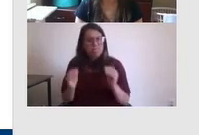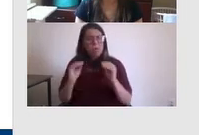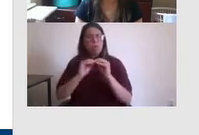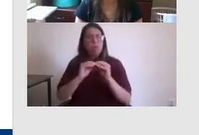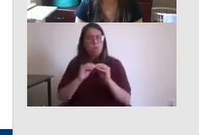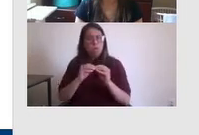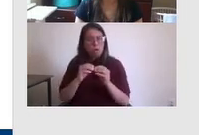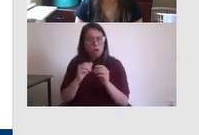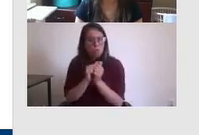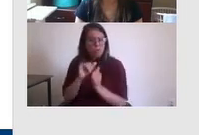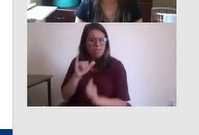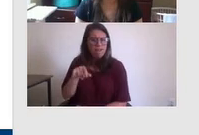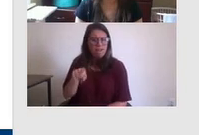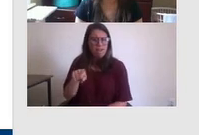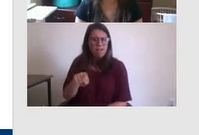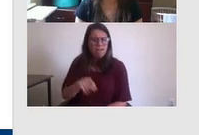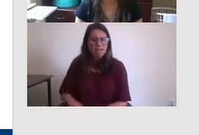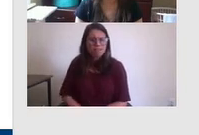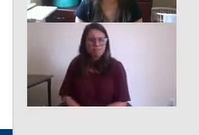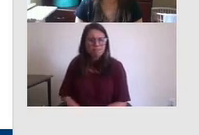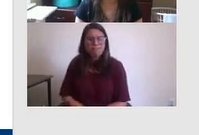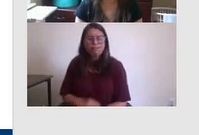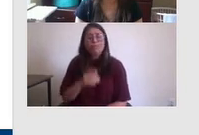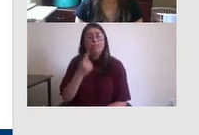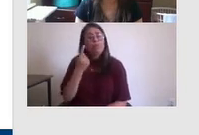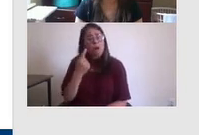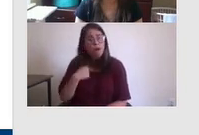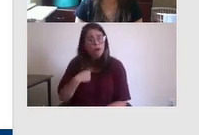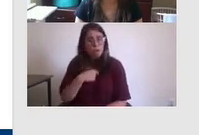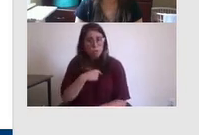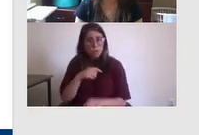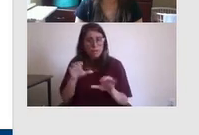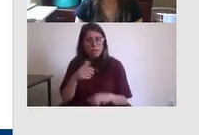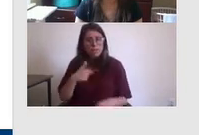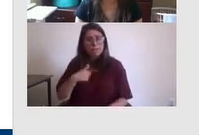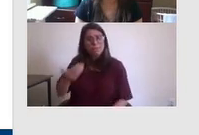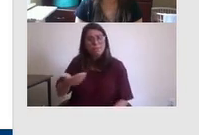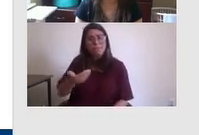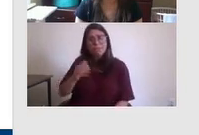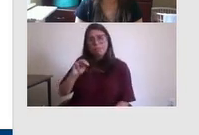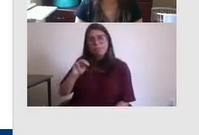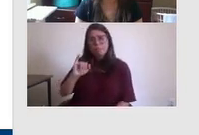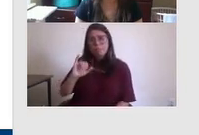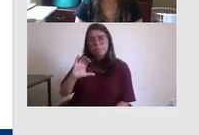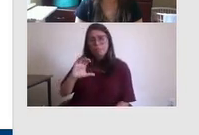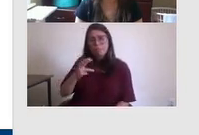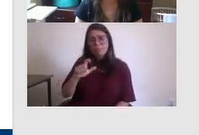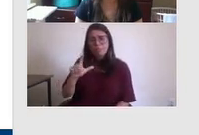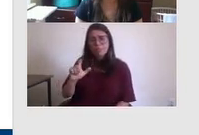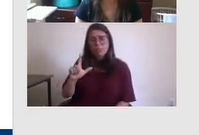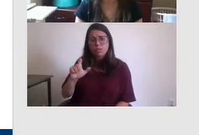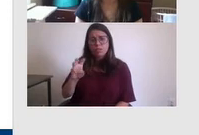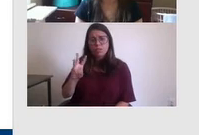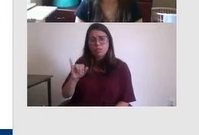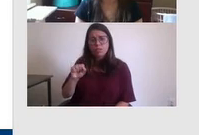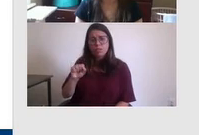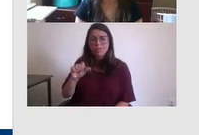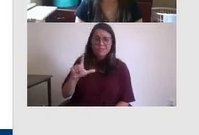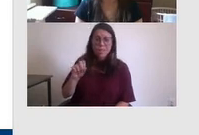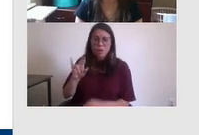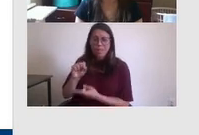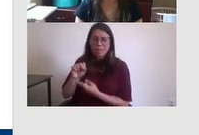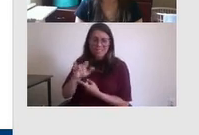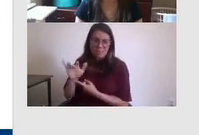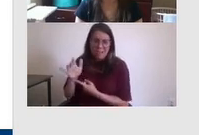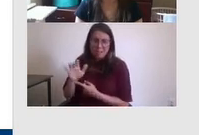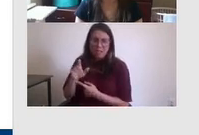well. So one of the things that we've done is to hire Michelle Lewis as a director of learning and